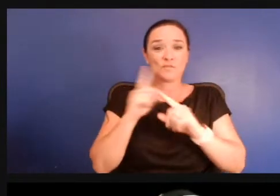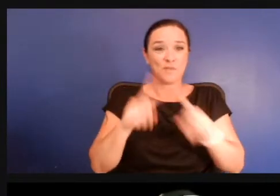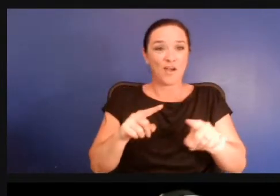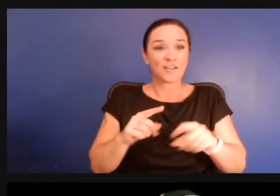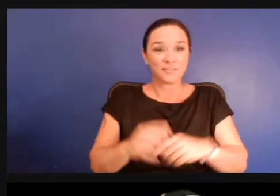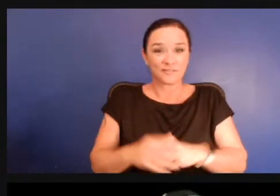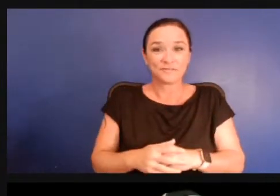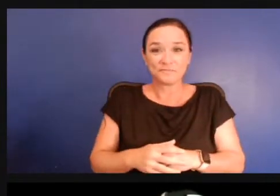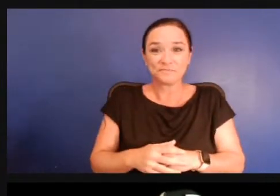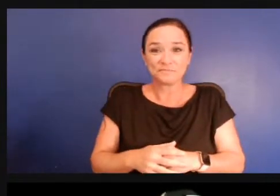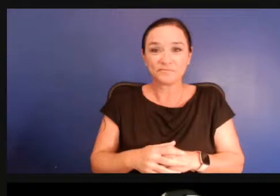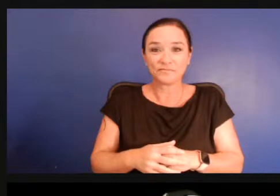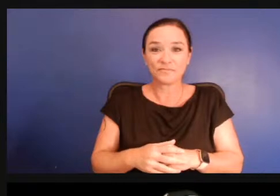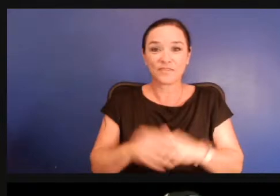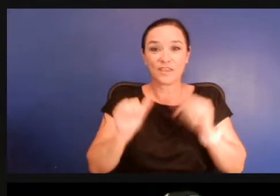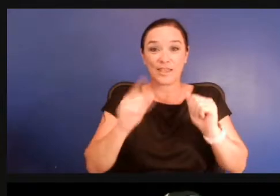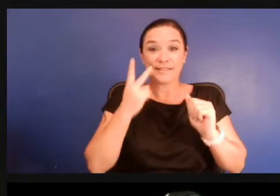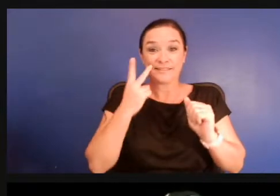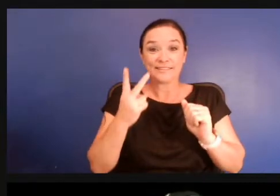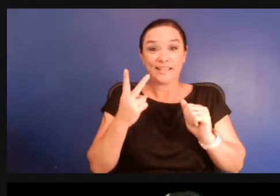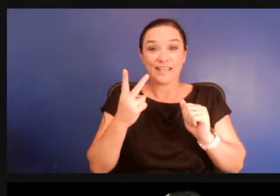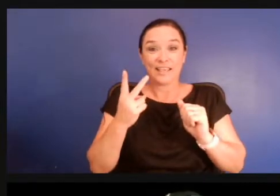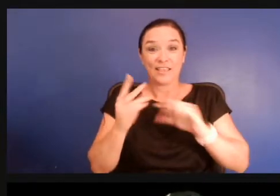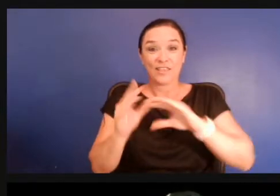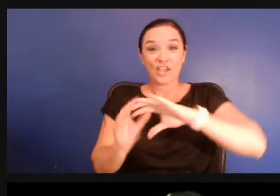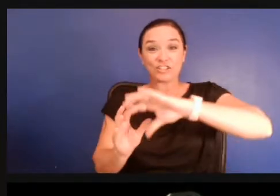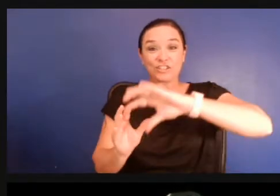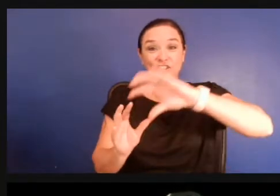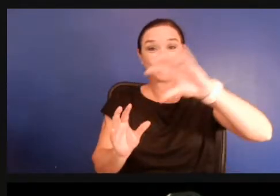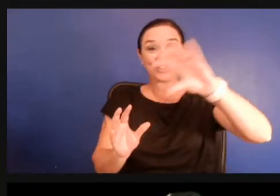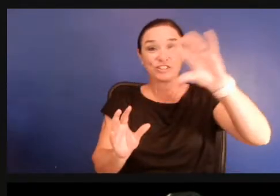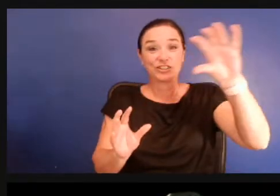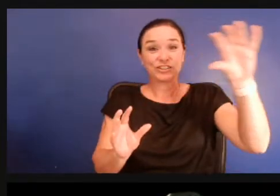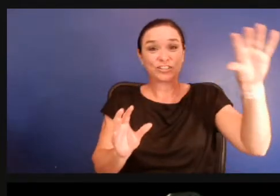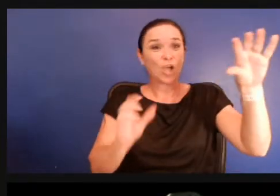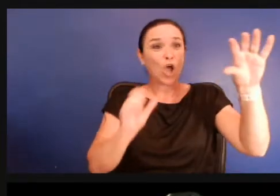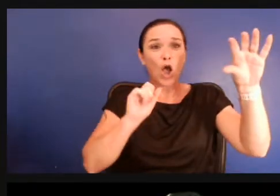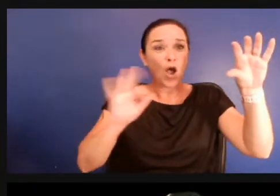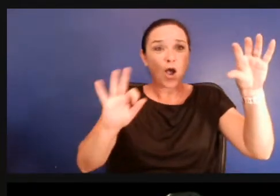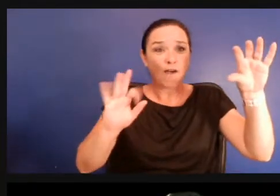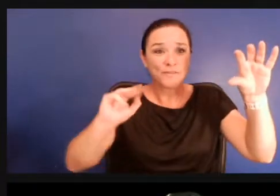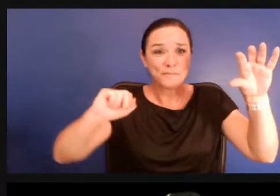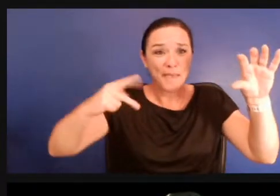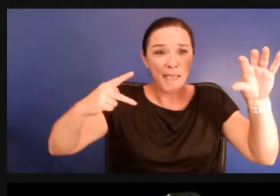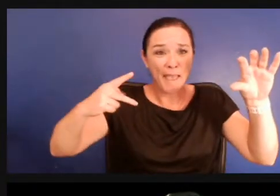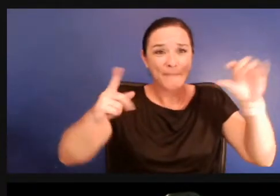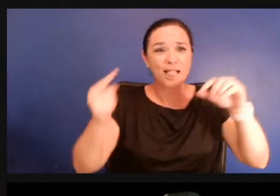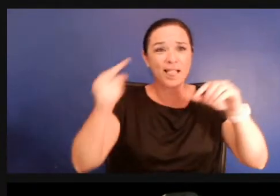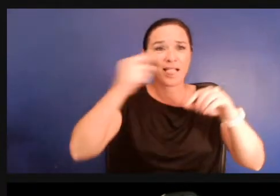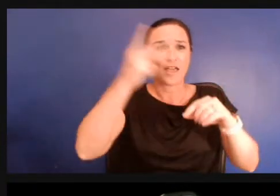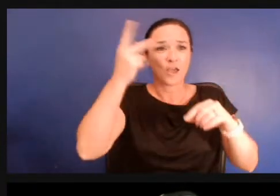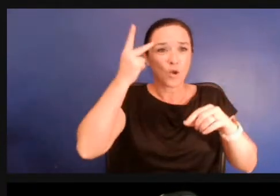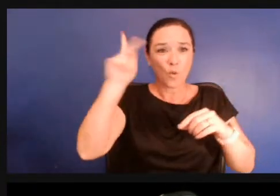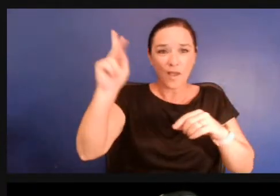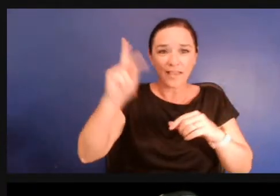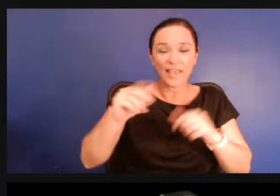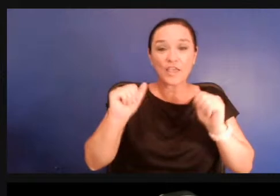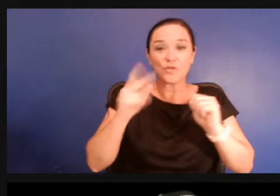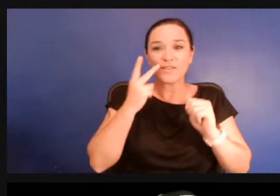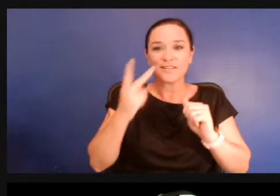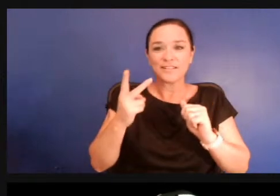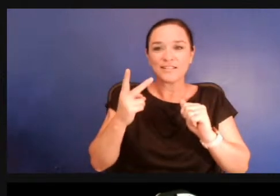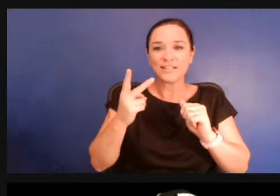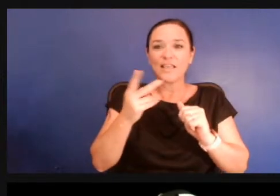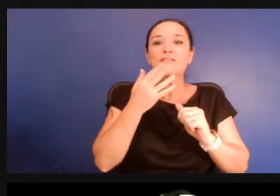if you look, they're actually all the way off the map here to Kauai, right? And you can see that they're colored by the